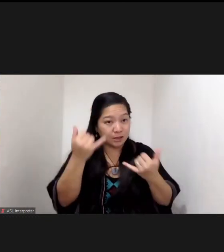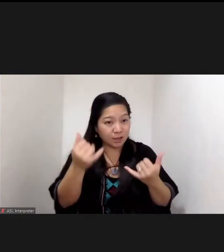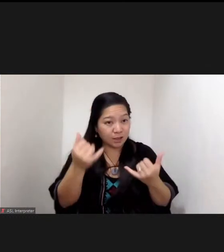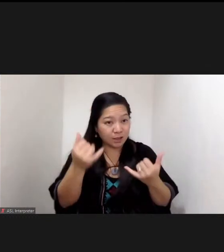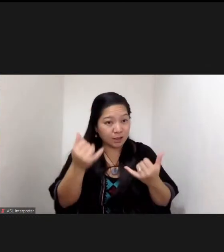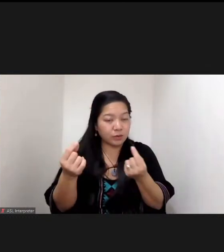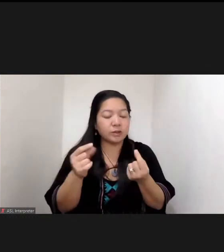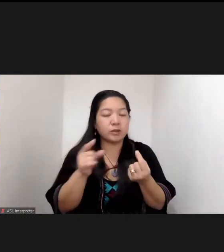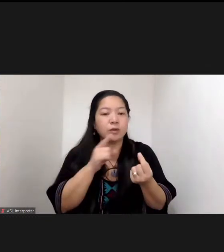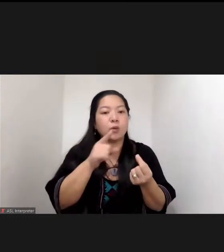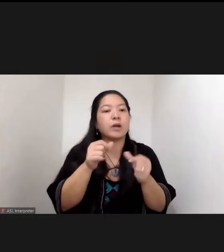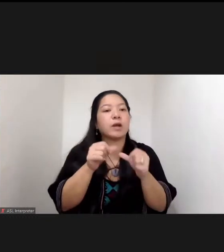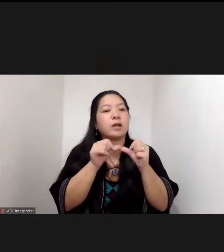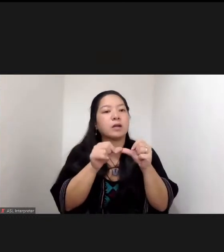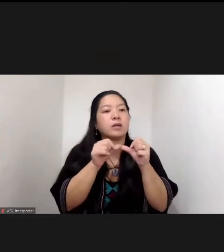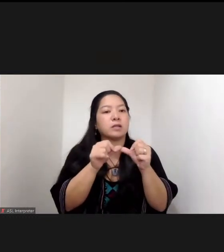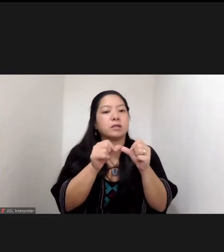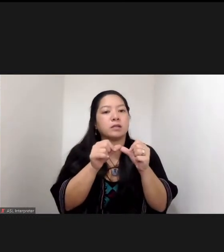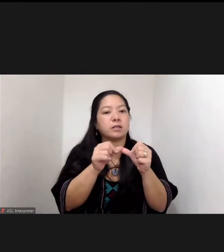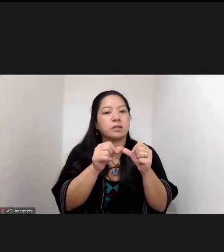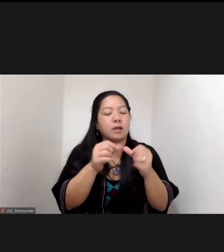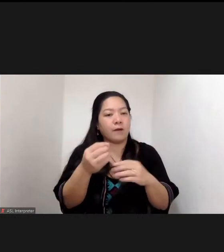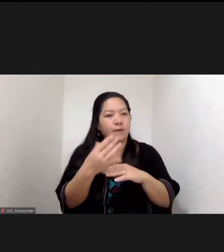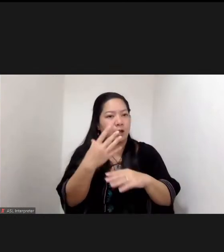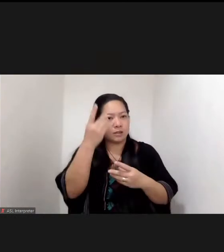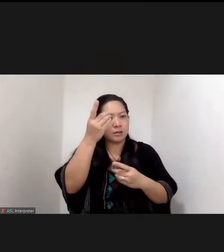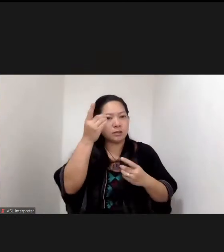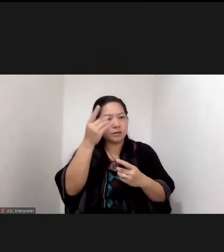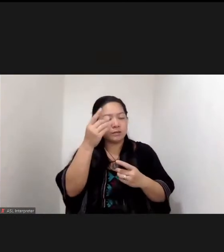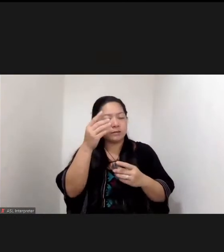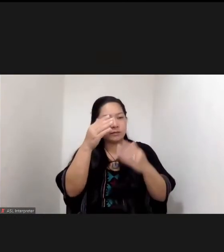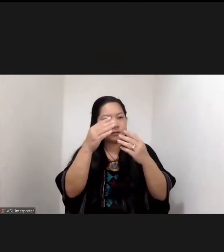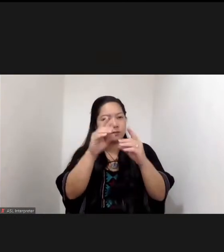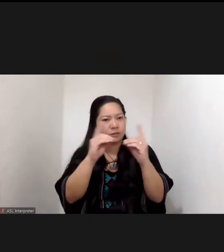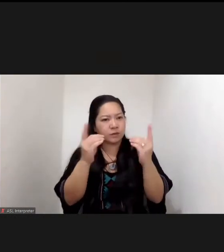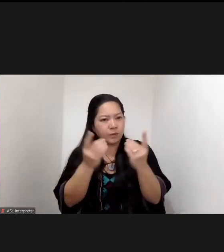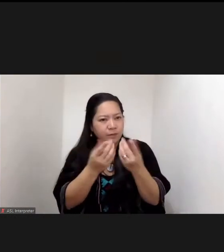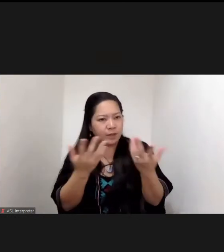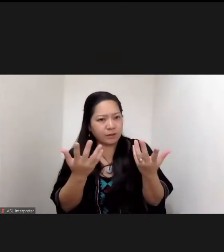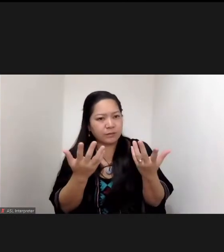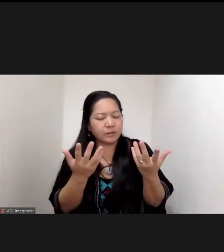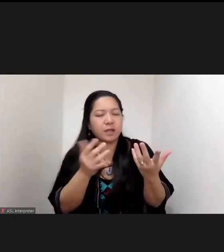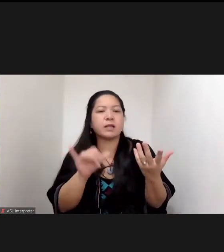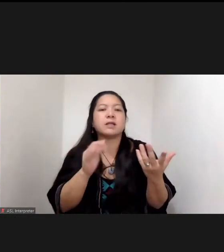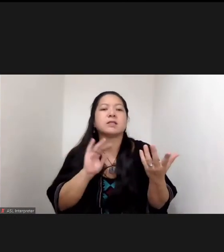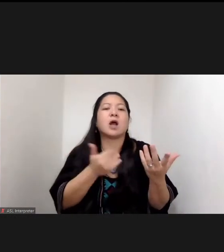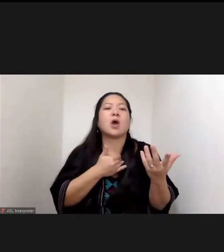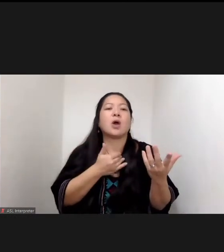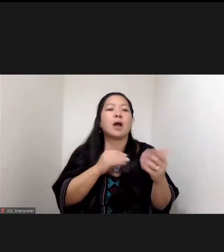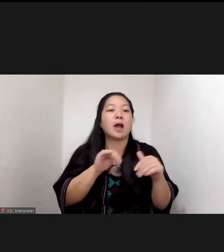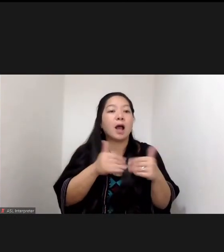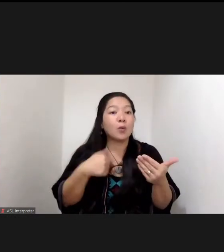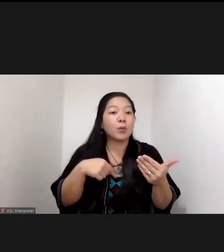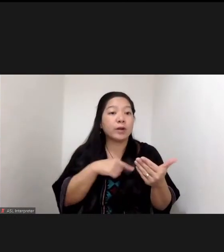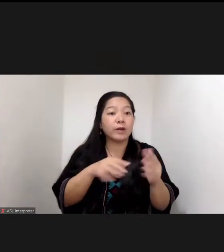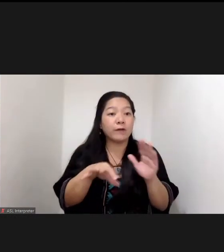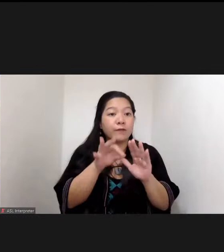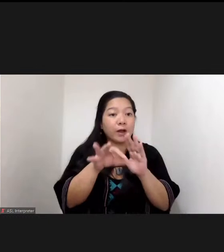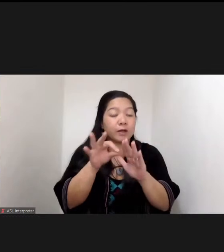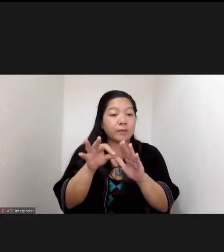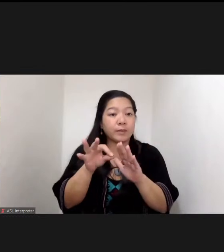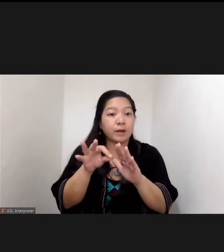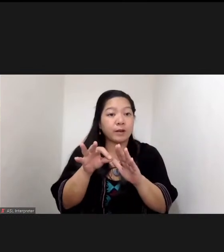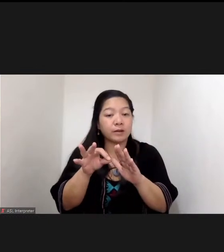an ongoing infectious disease division. That's how we found out about dengue